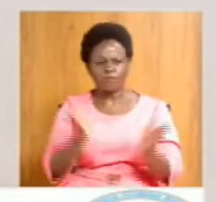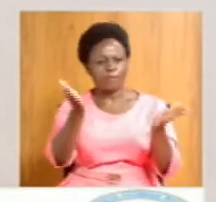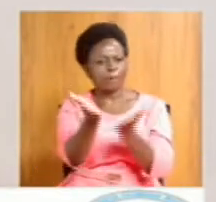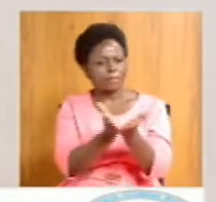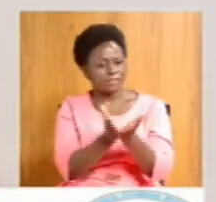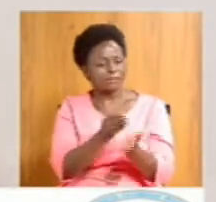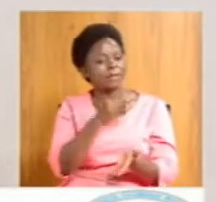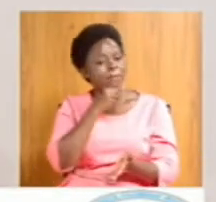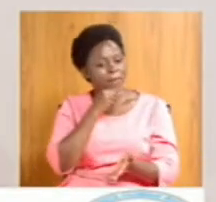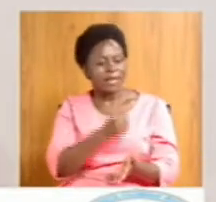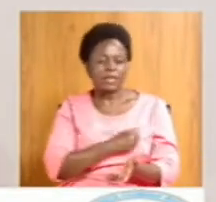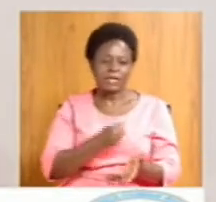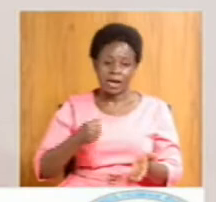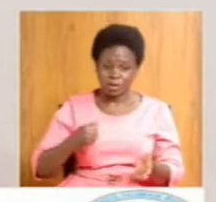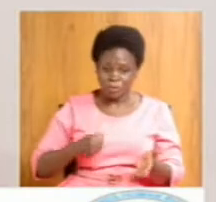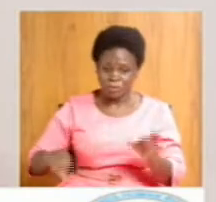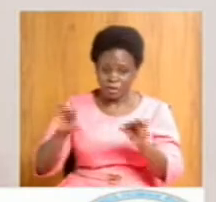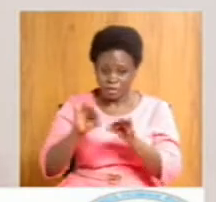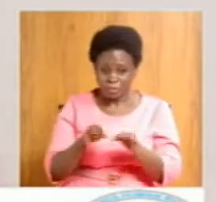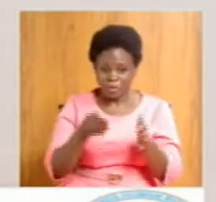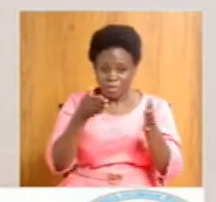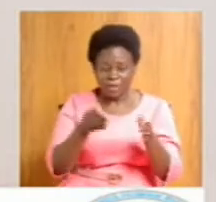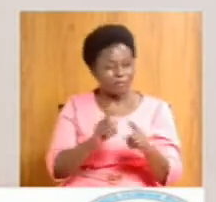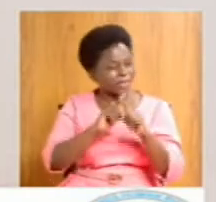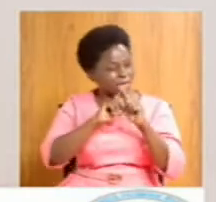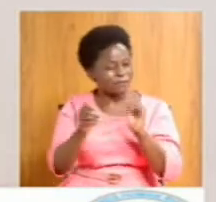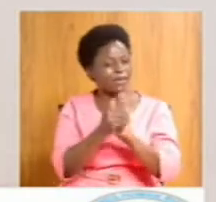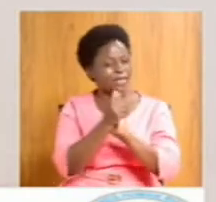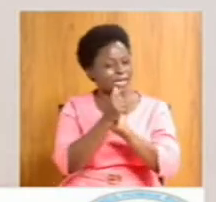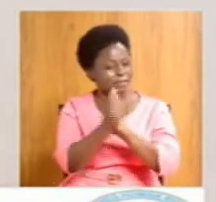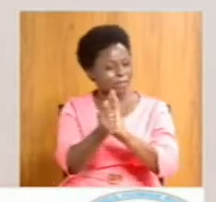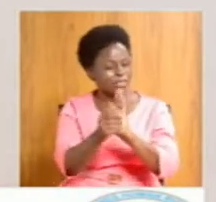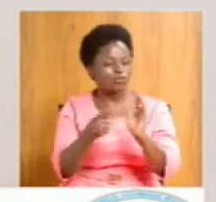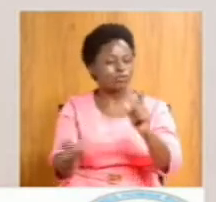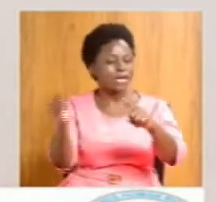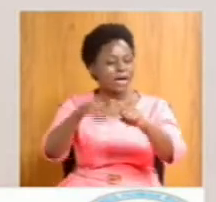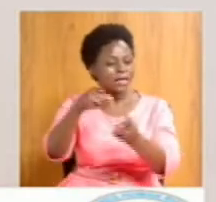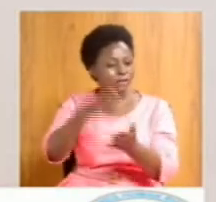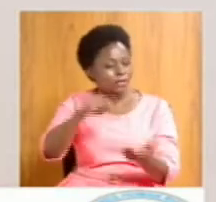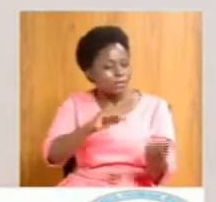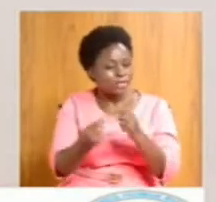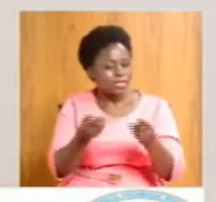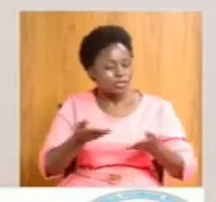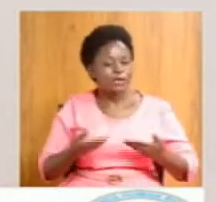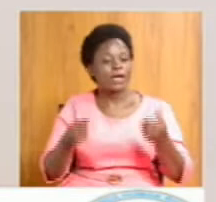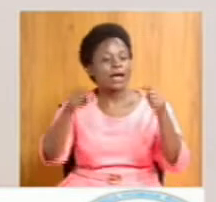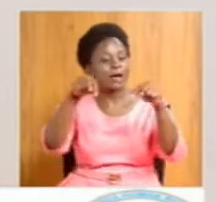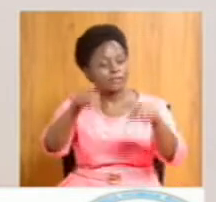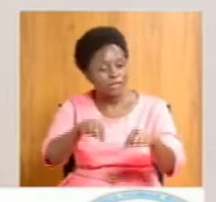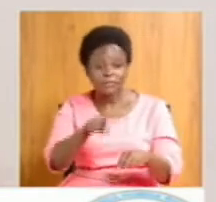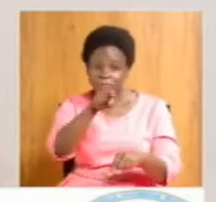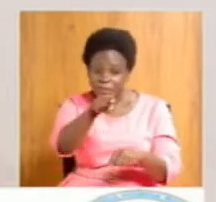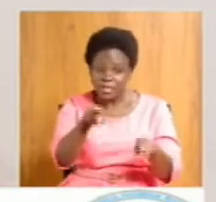We'll have men and women of substance with their different expertise who will be adding value to the discussion that we have today. You can